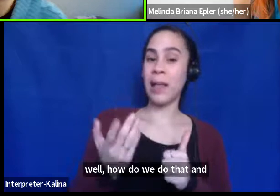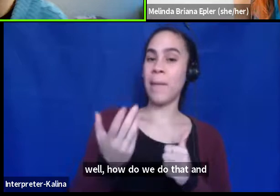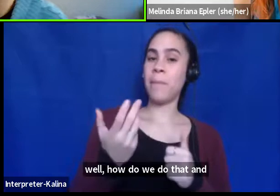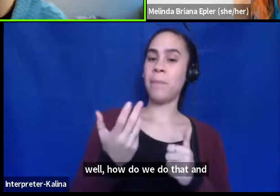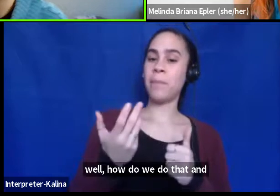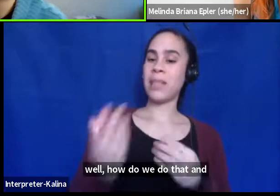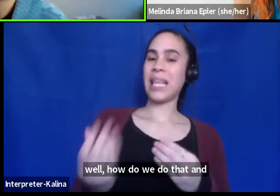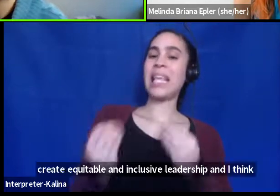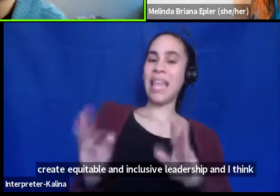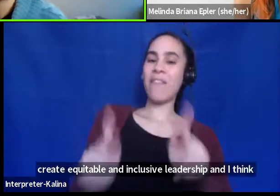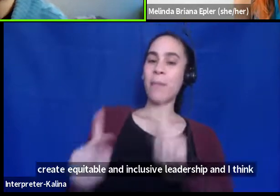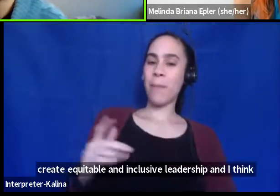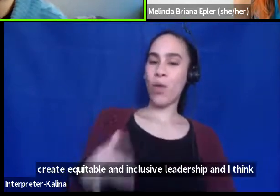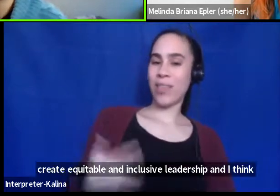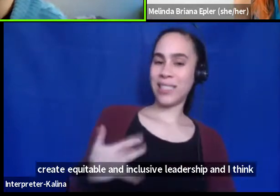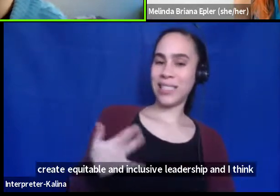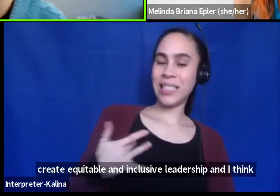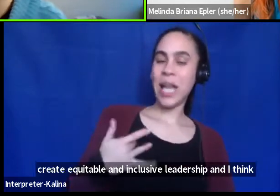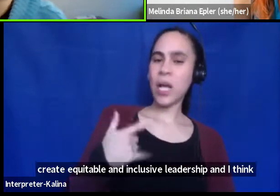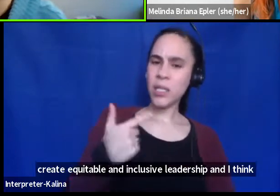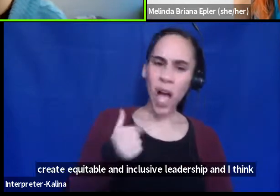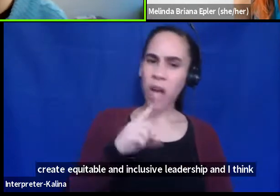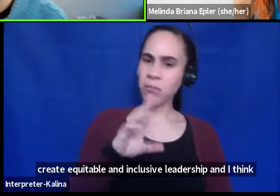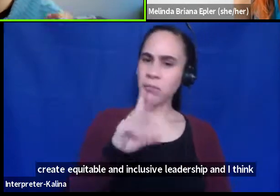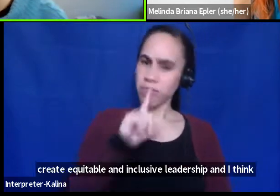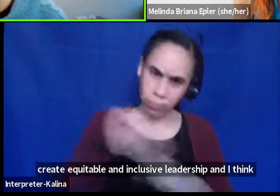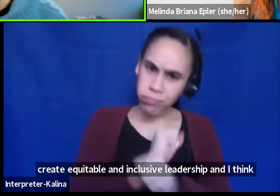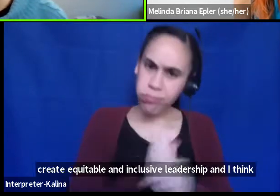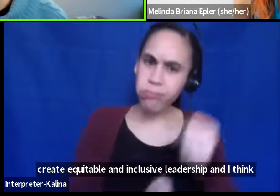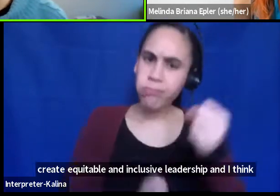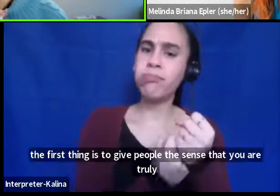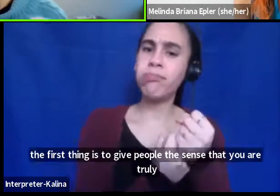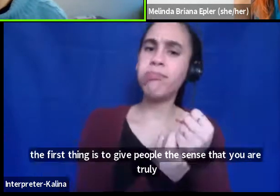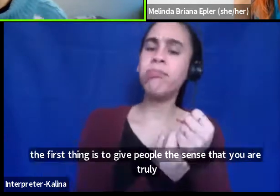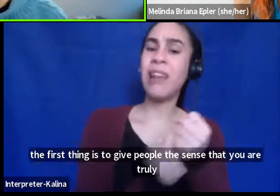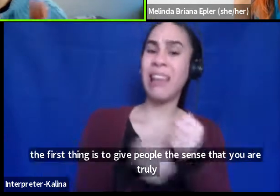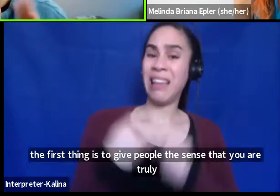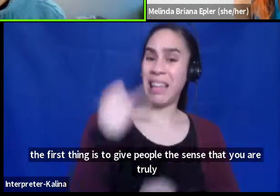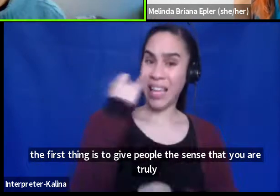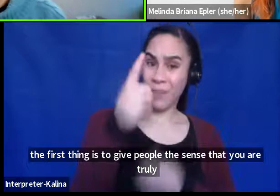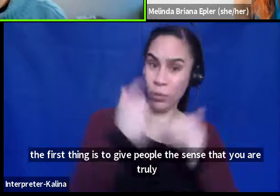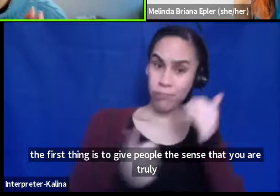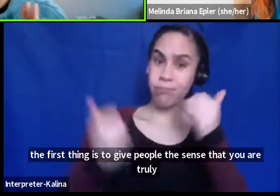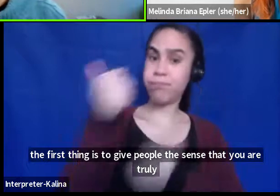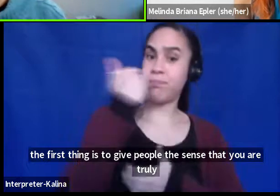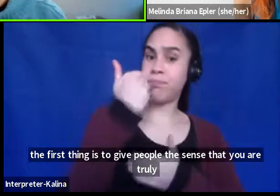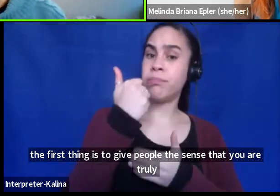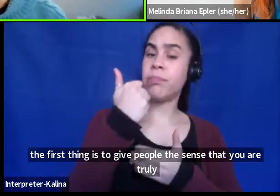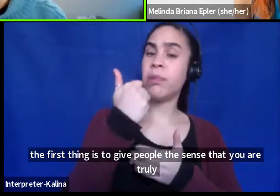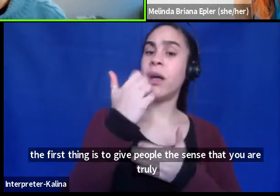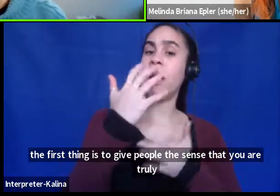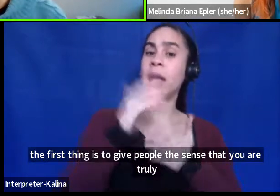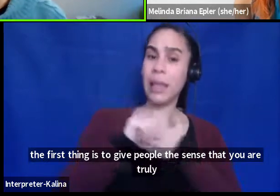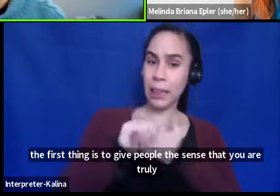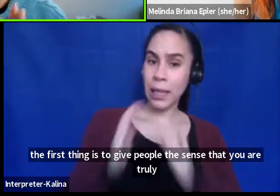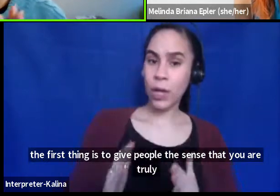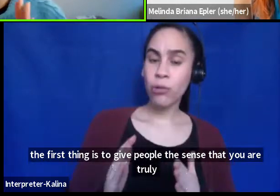that you are truly in their corner and that you truly, if you're in a position of leadership, want what is best for them